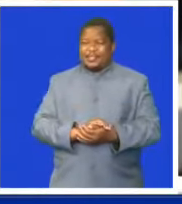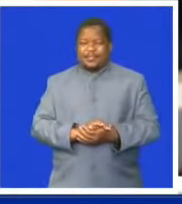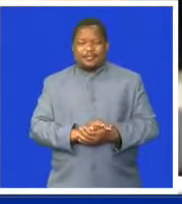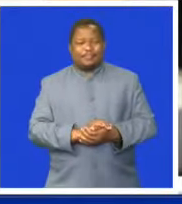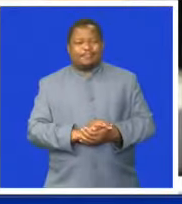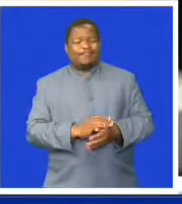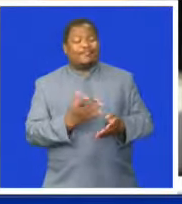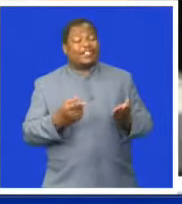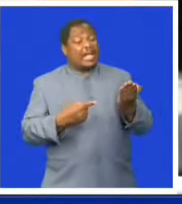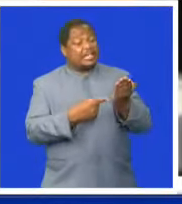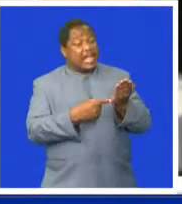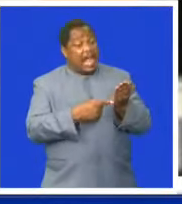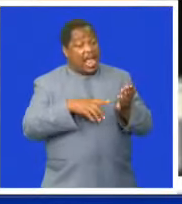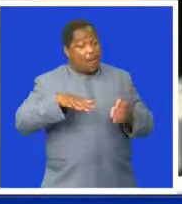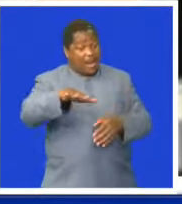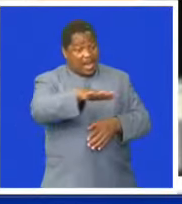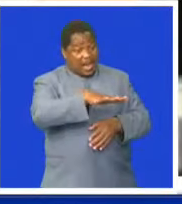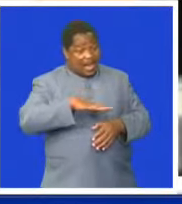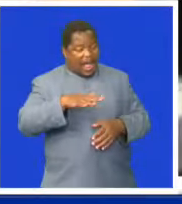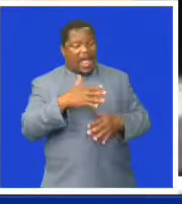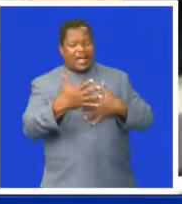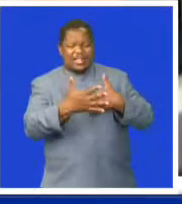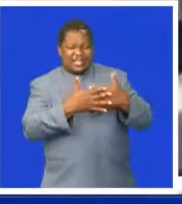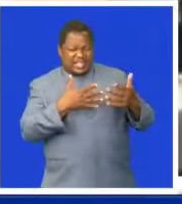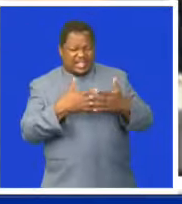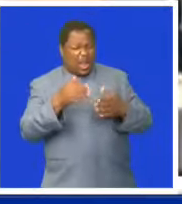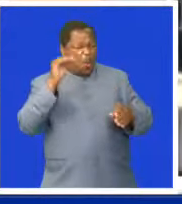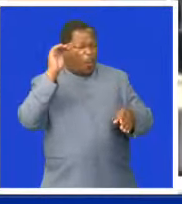is well.